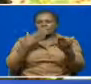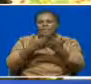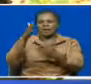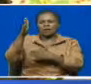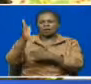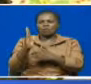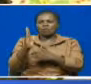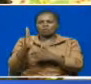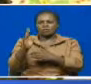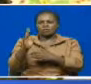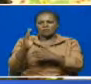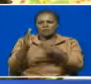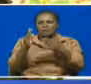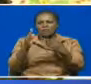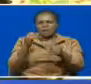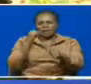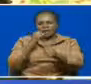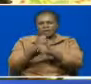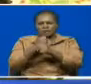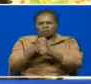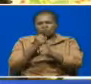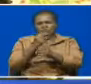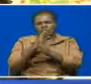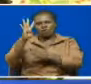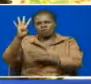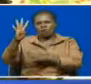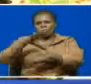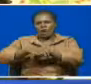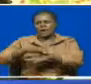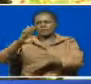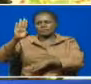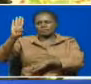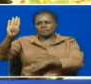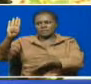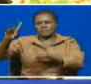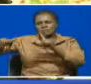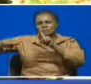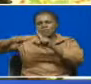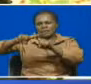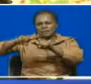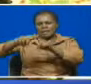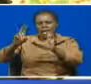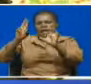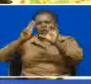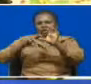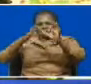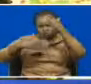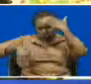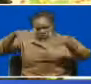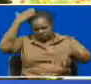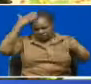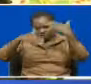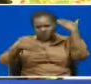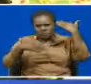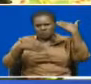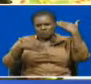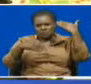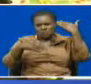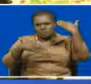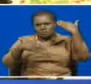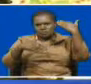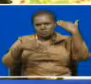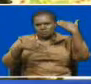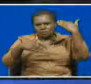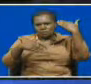when I did my form 4, I passed, got a B plus, and in 2003 I joined JQAT, Jomo Kenyatta University of Agriculture and Technology, as a